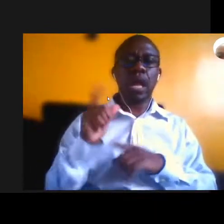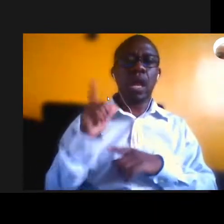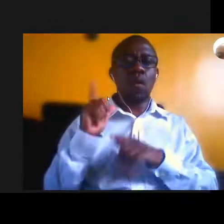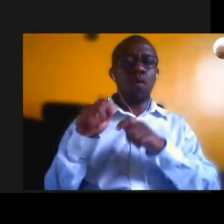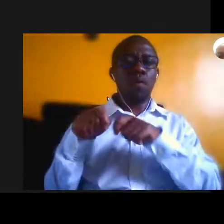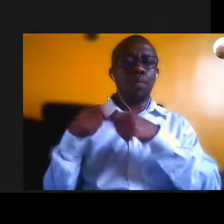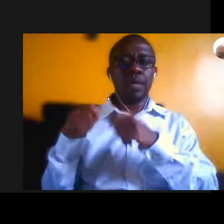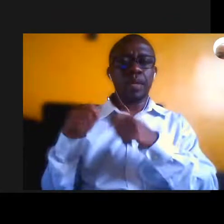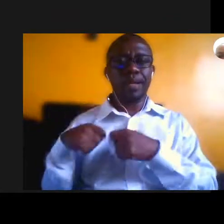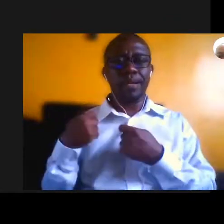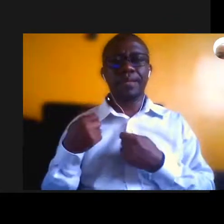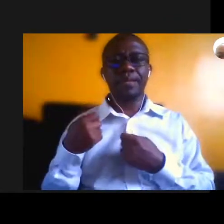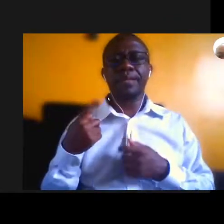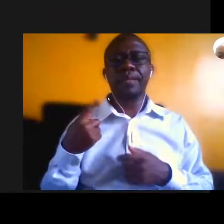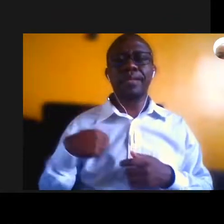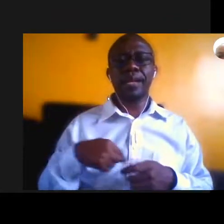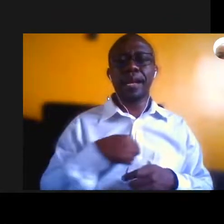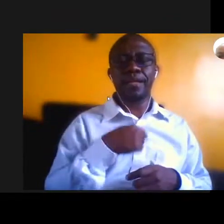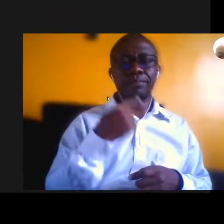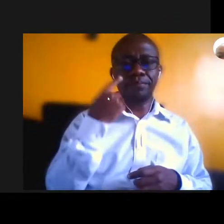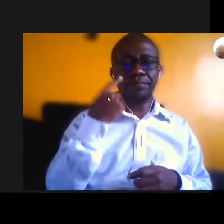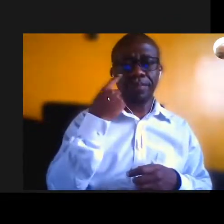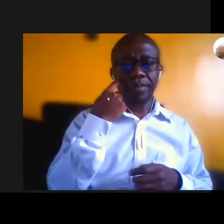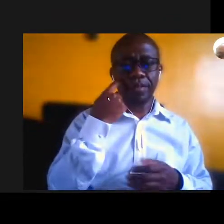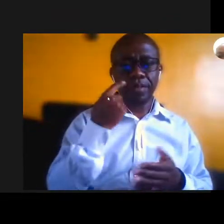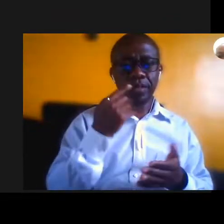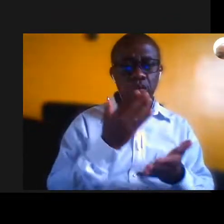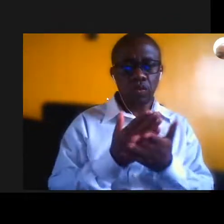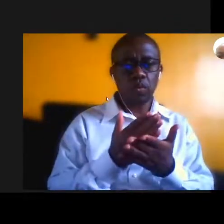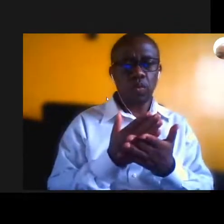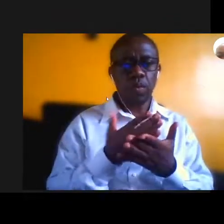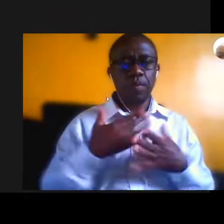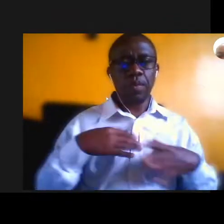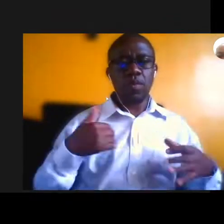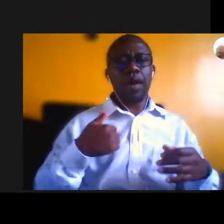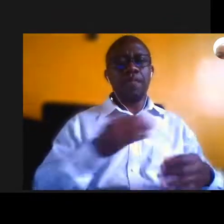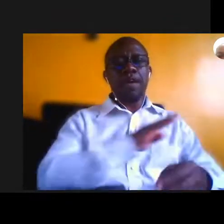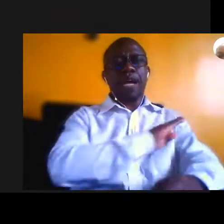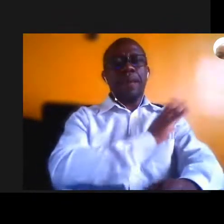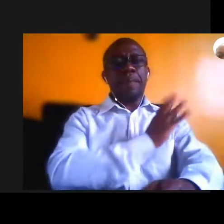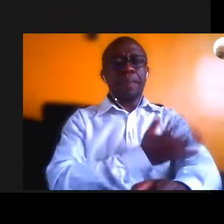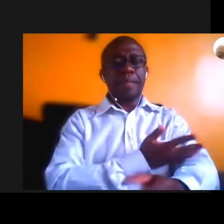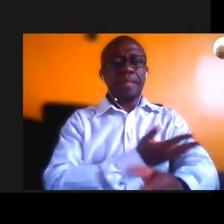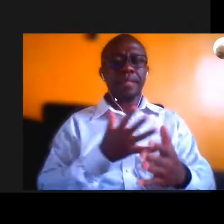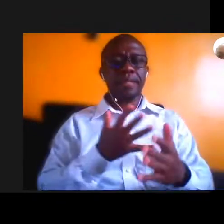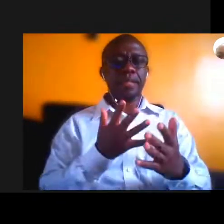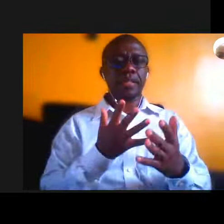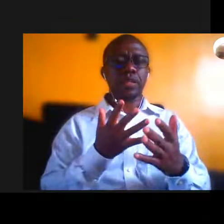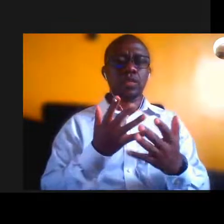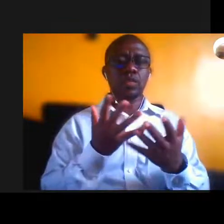of not having the capacity to catch up on the